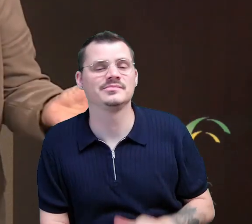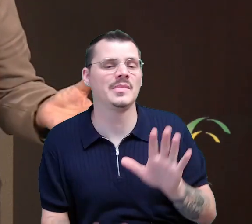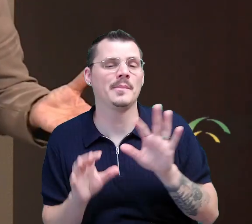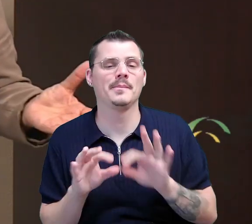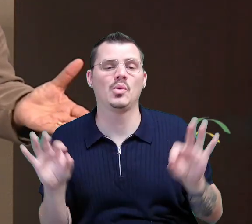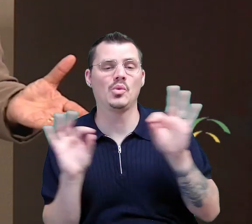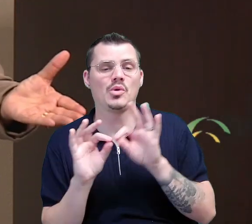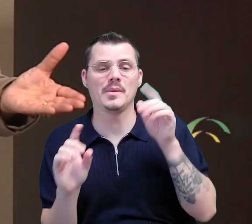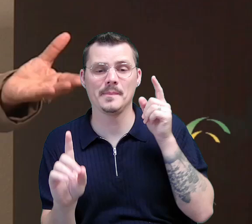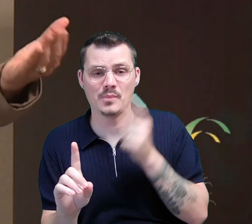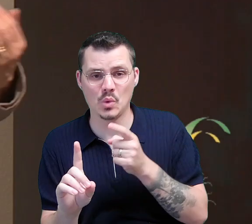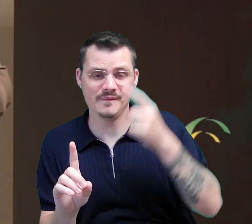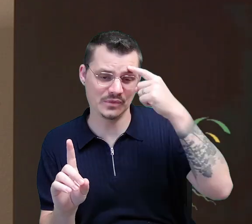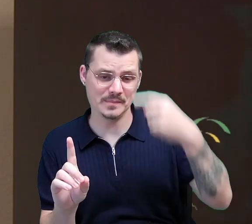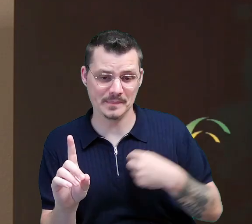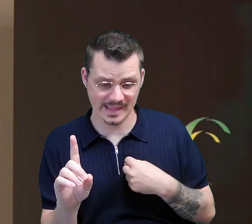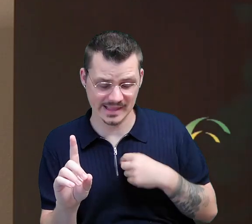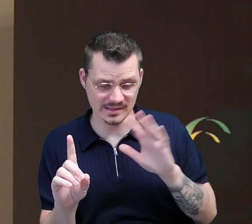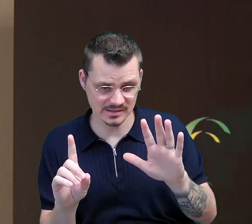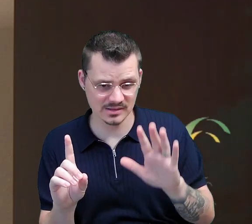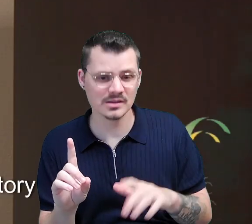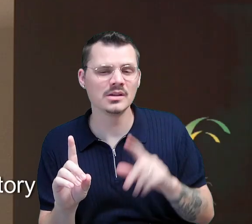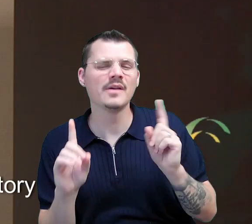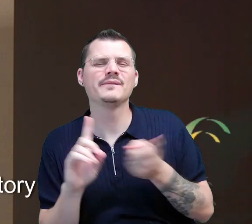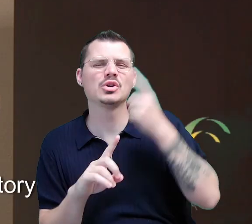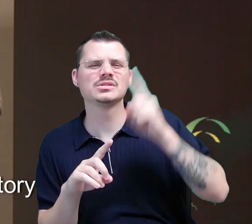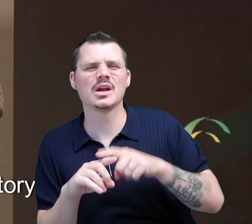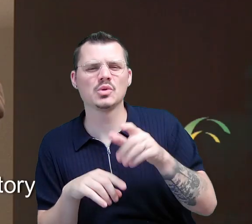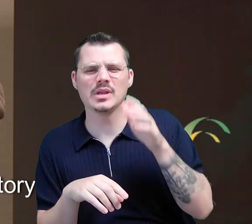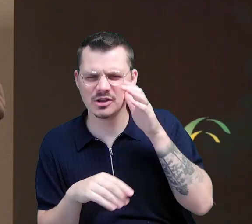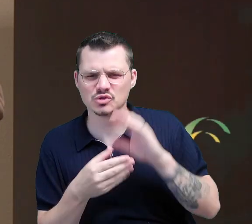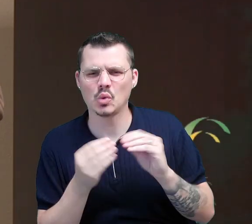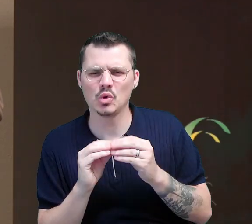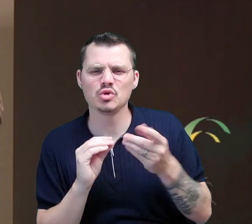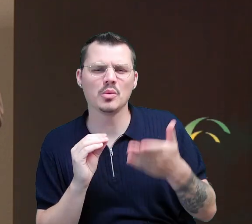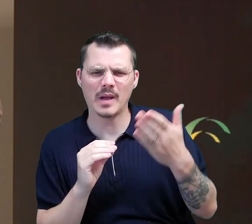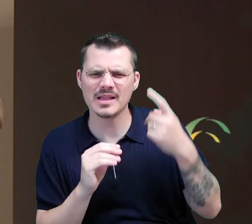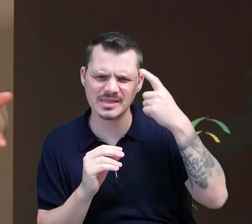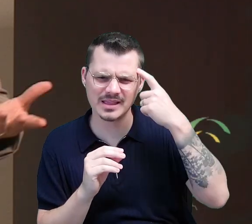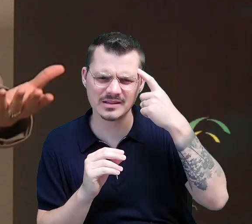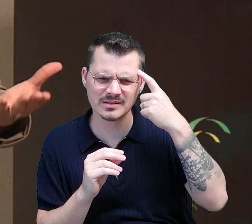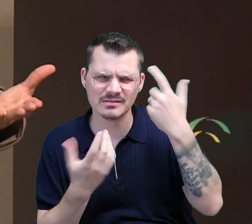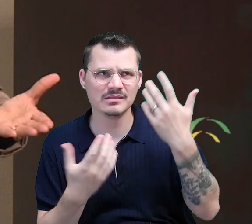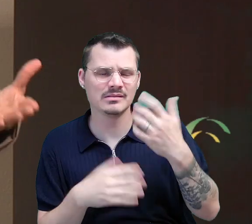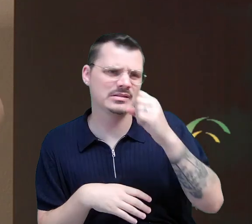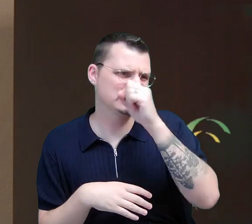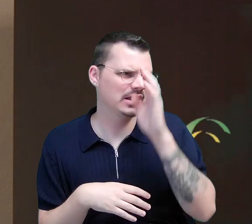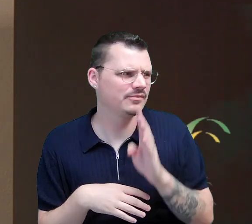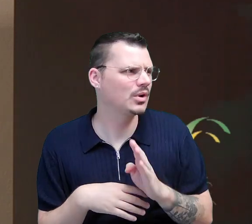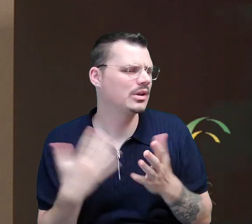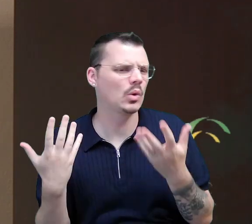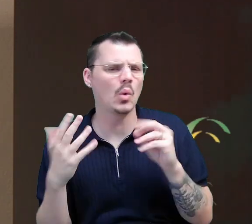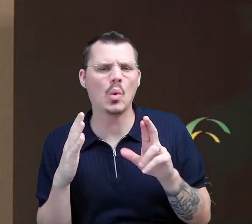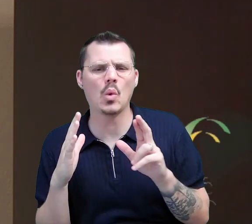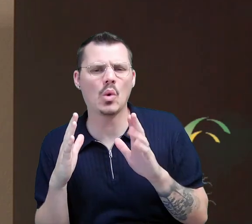Important point for me is that, the first time you hear a story like this, you might think schizophrenia or some